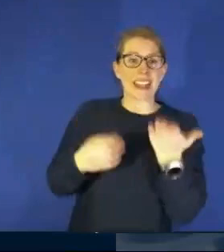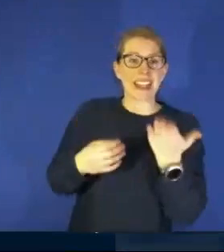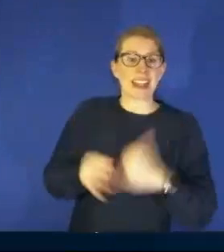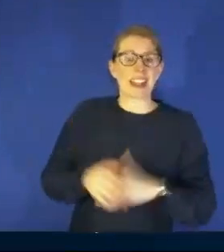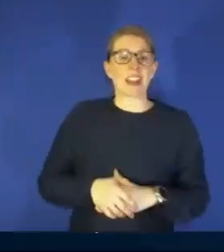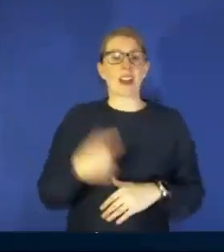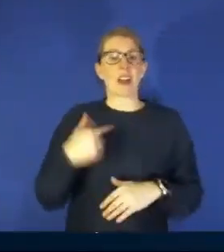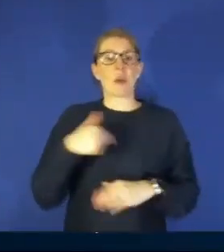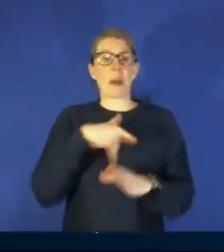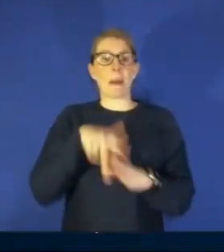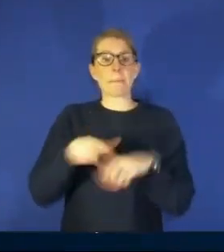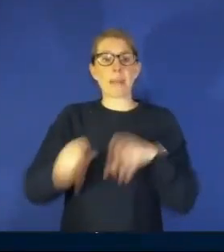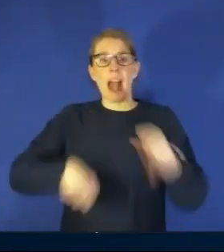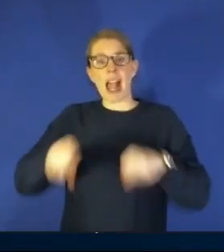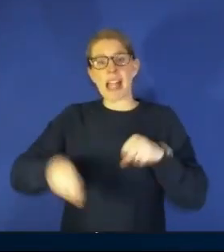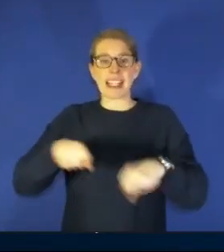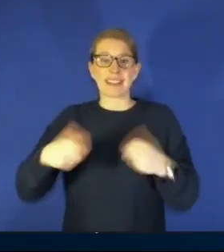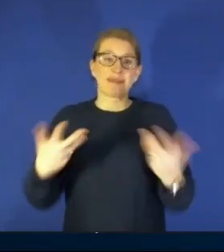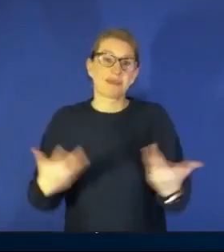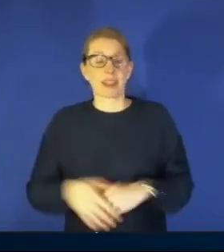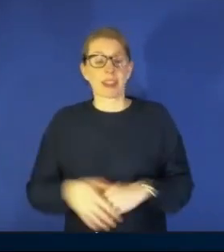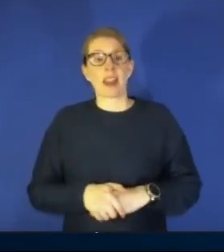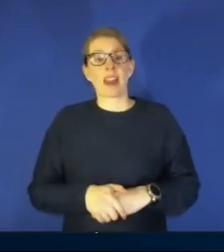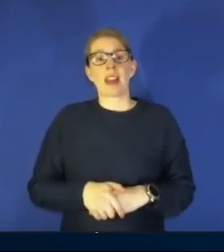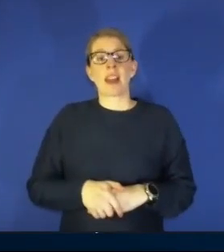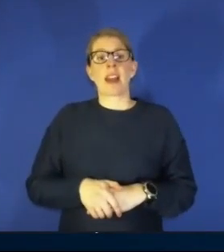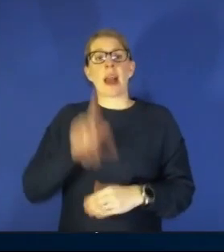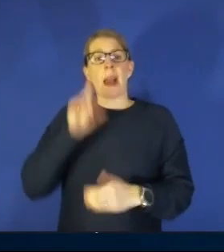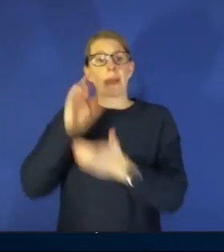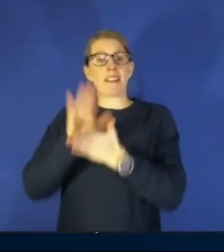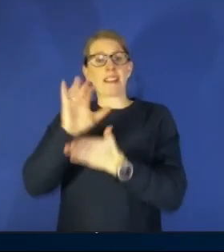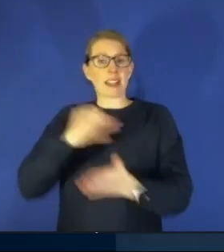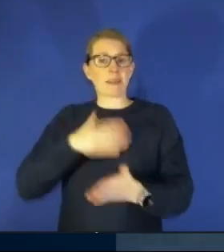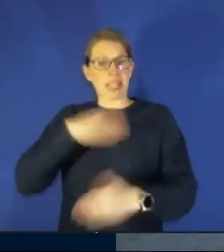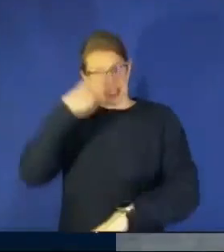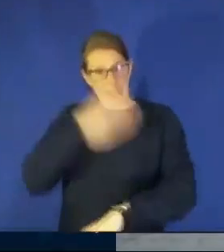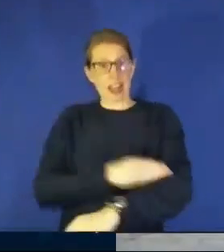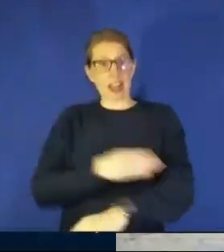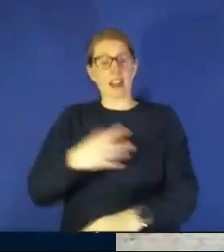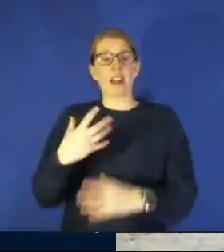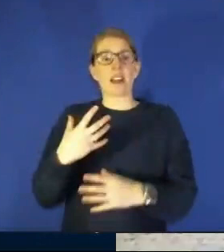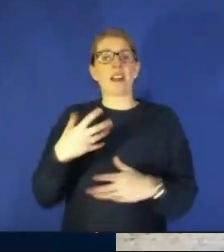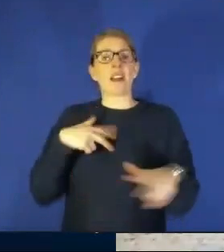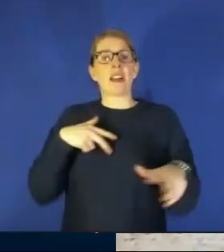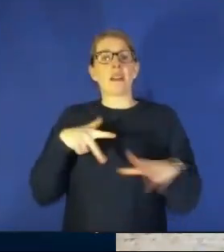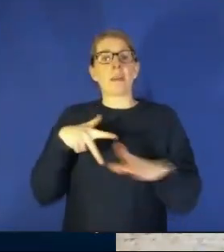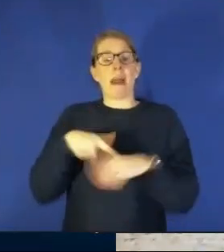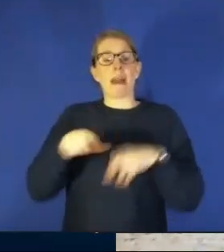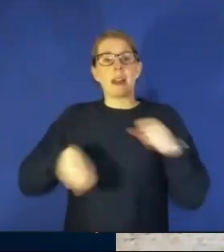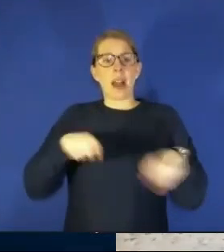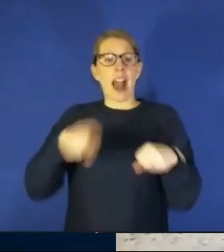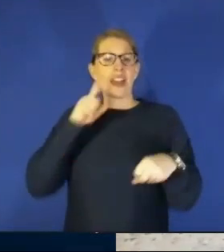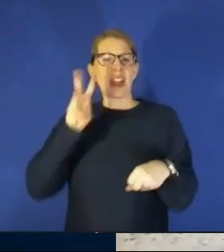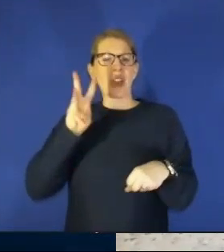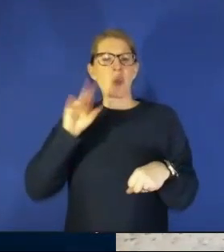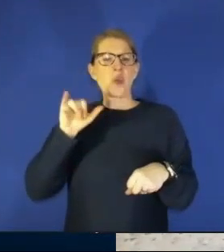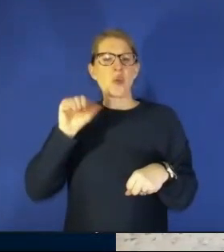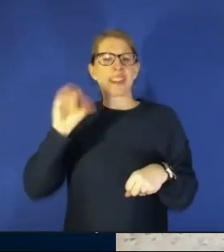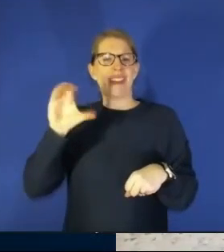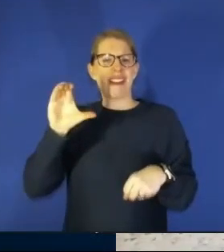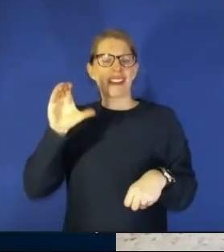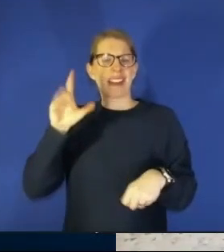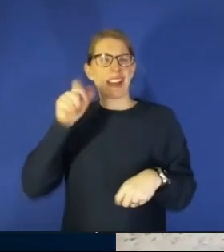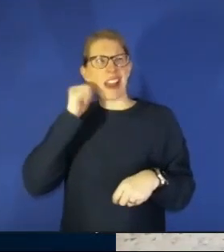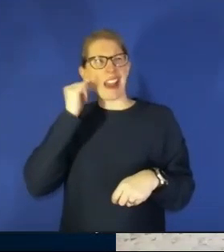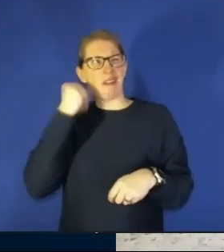biking in this place. And I believe that's my son, and we're out on a bike trail. I think that one is in Wisconsin, if I remember correctly.